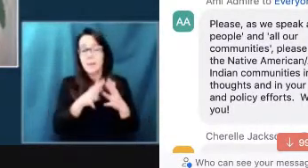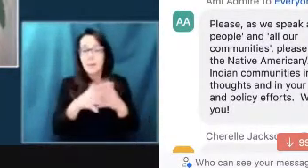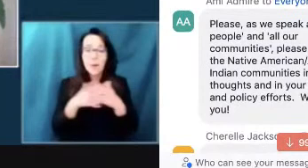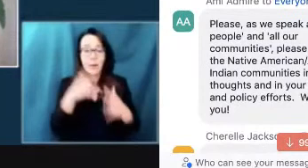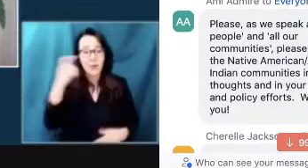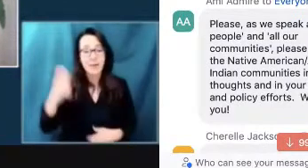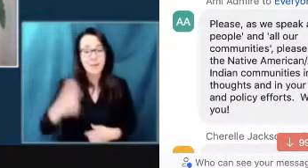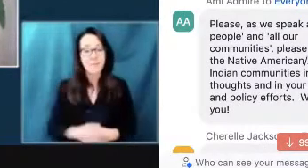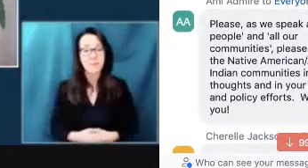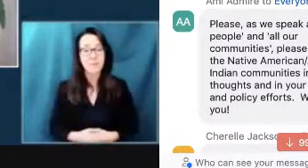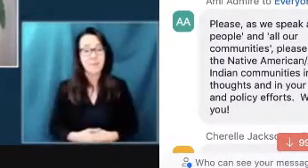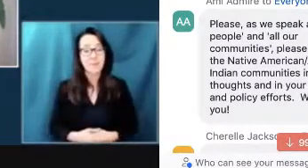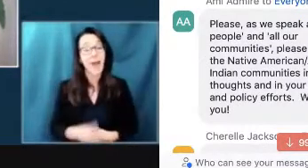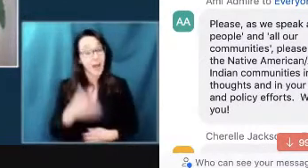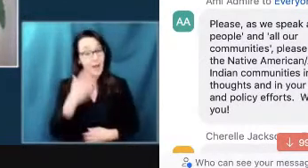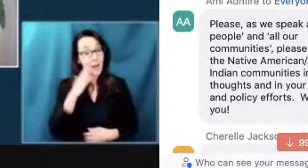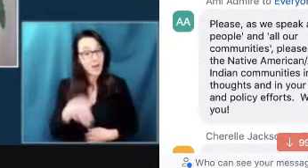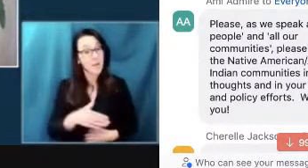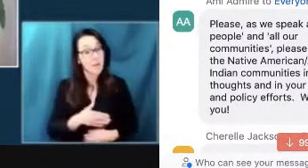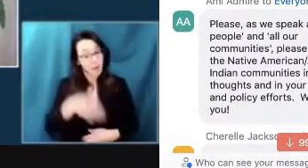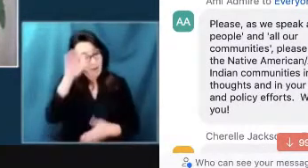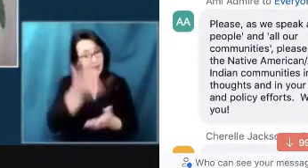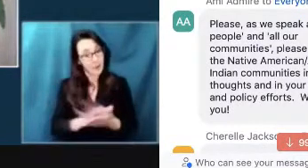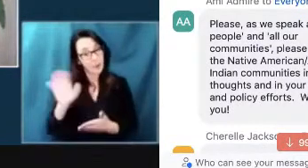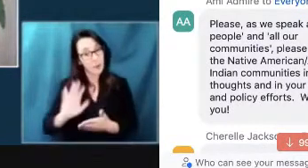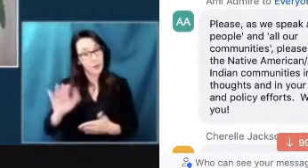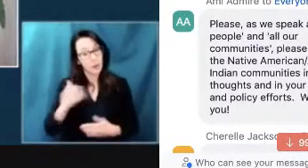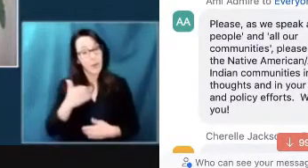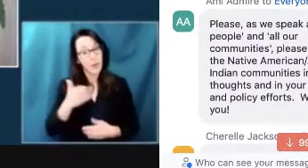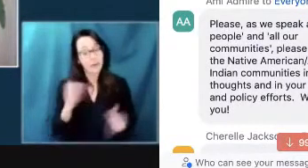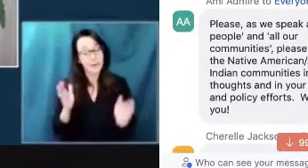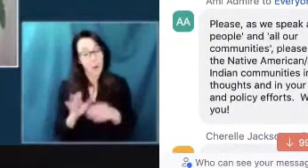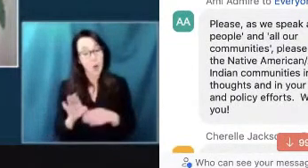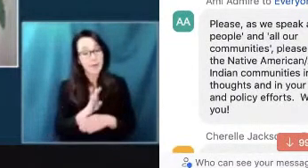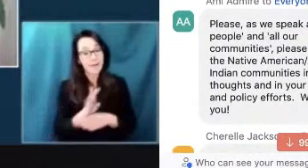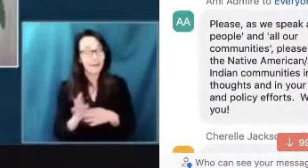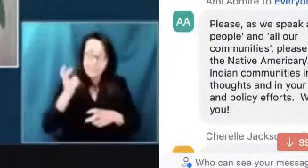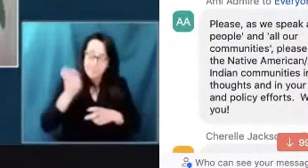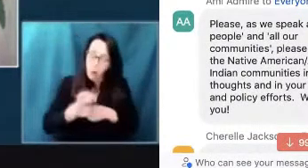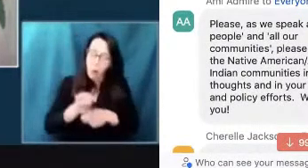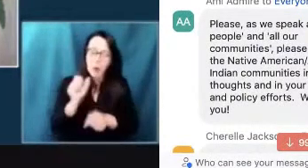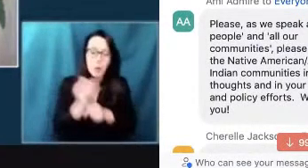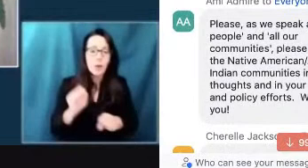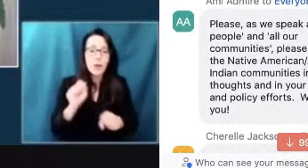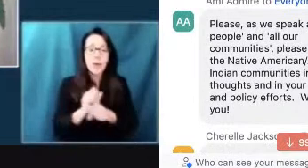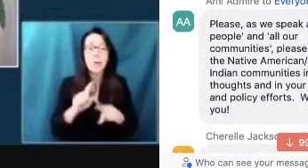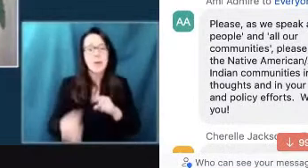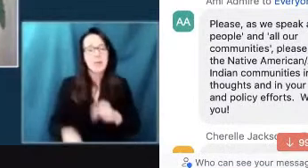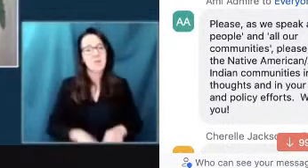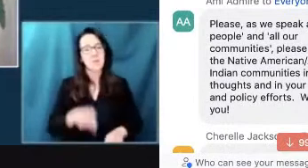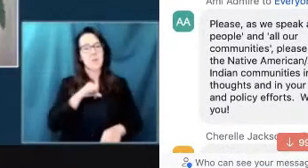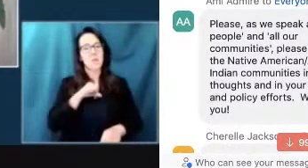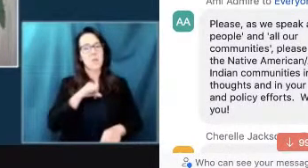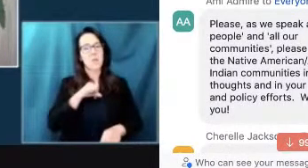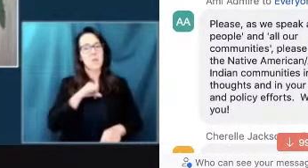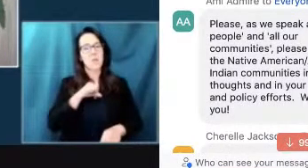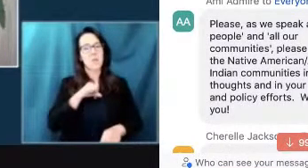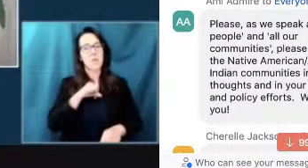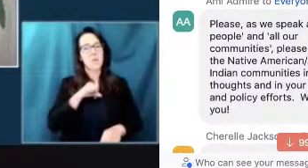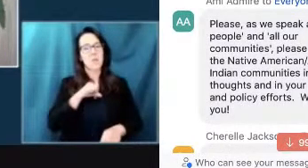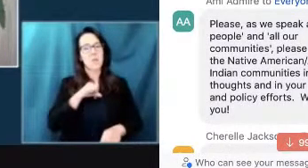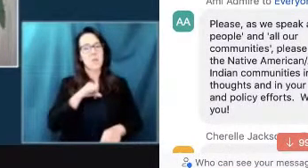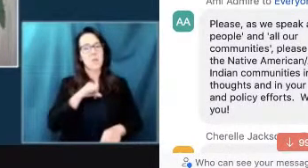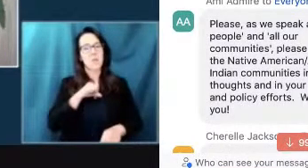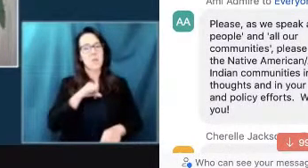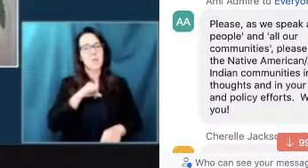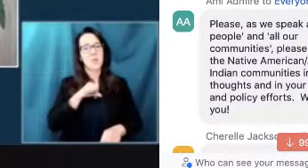hard work, but he was proud to do it every day in order to provide for our family. But we are at a very critical moment in our